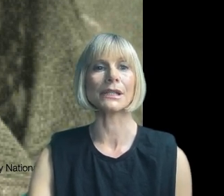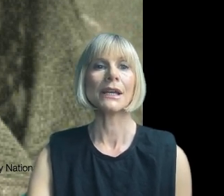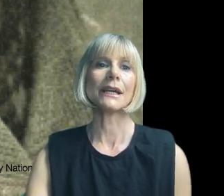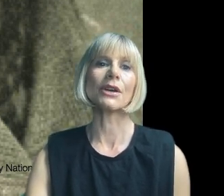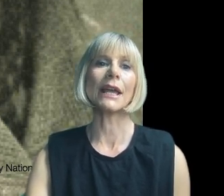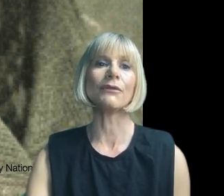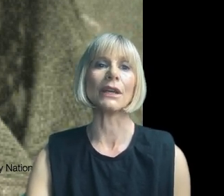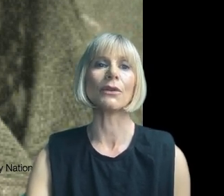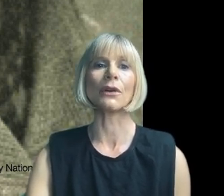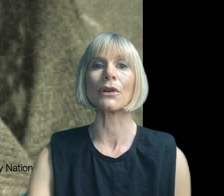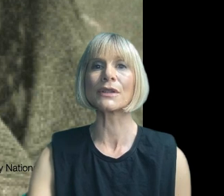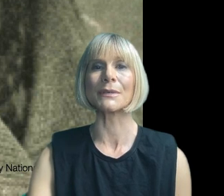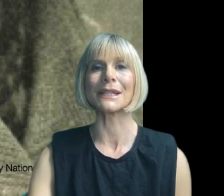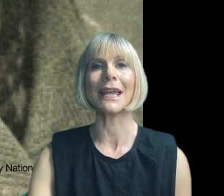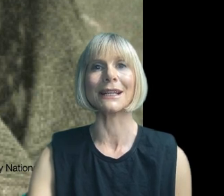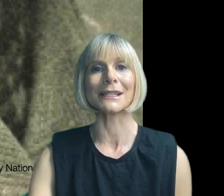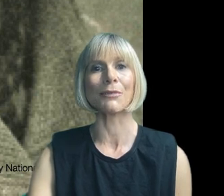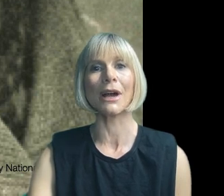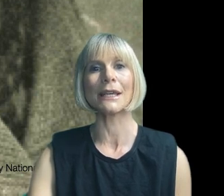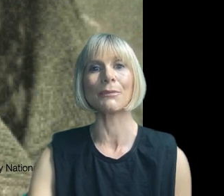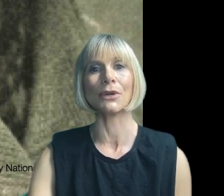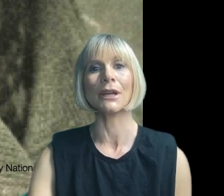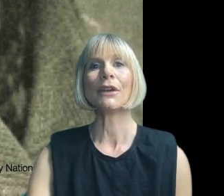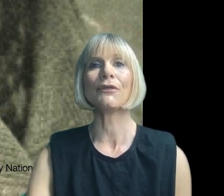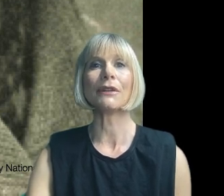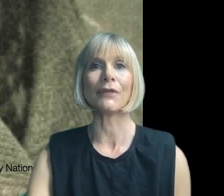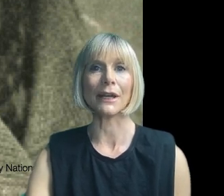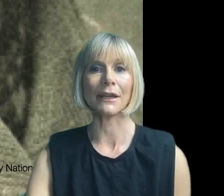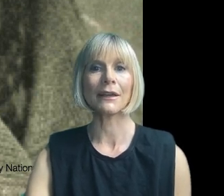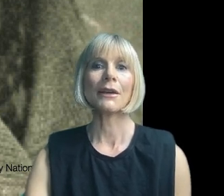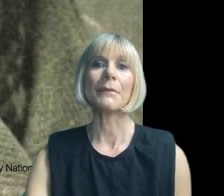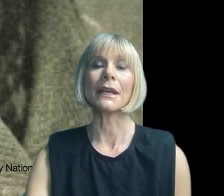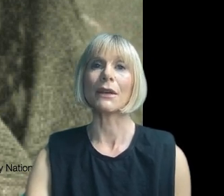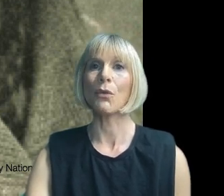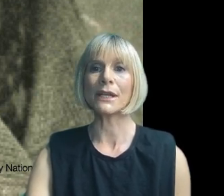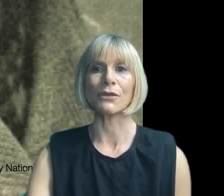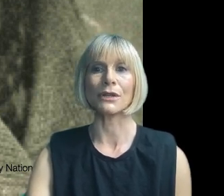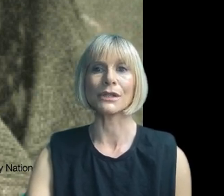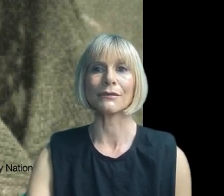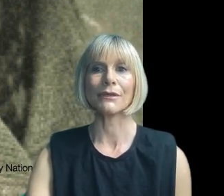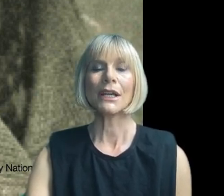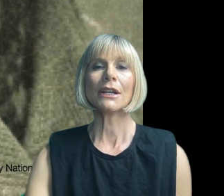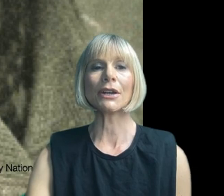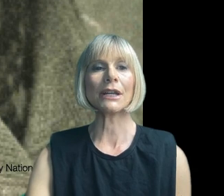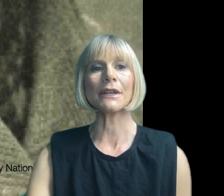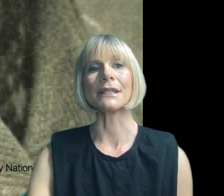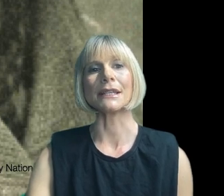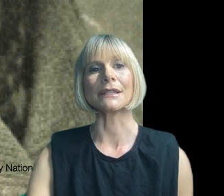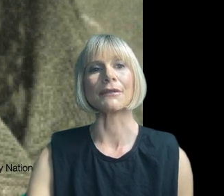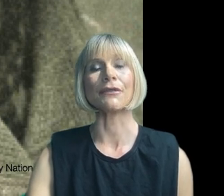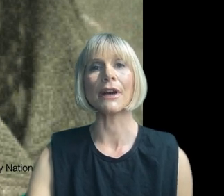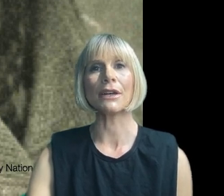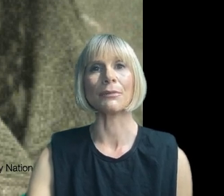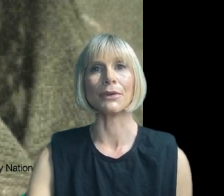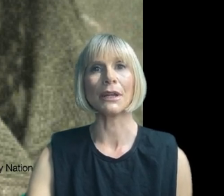of Connacht and her envy over her husband Élil's prize bull Fíin Vannach, meaning white-horned. Learning of the